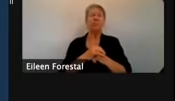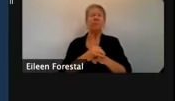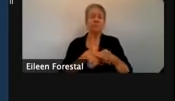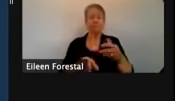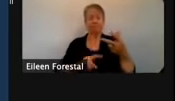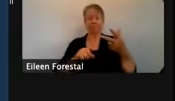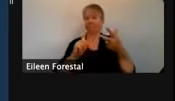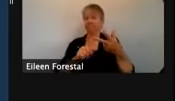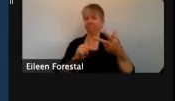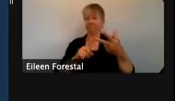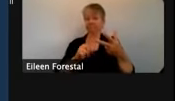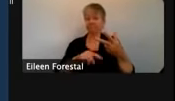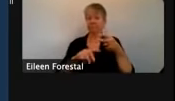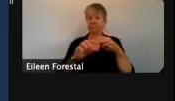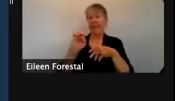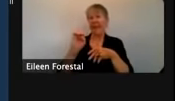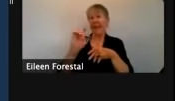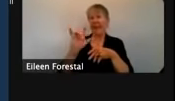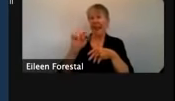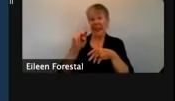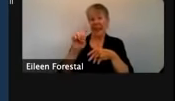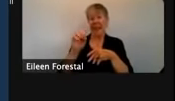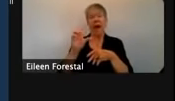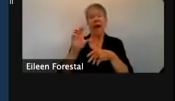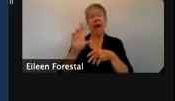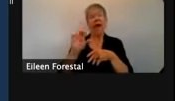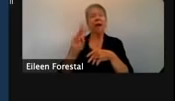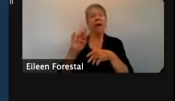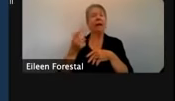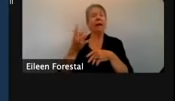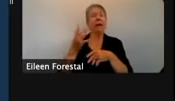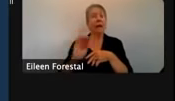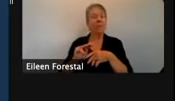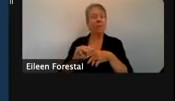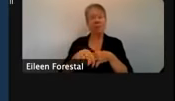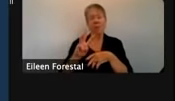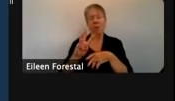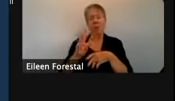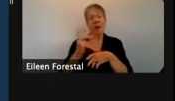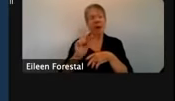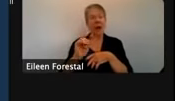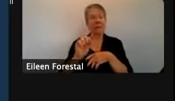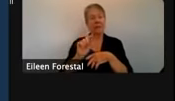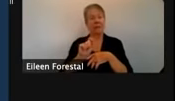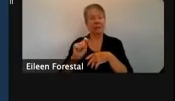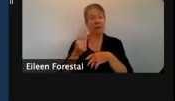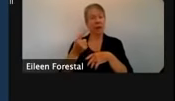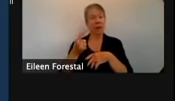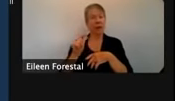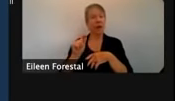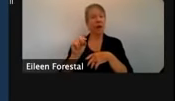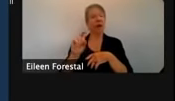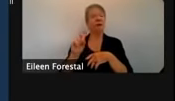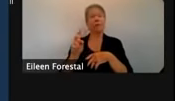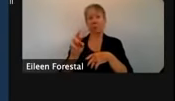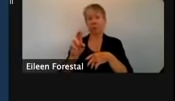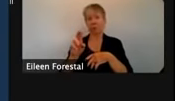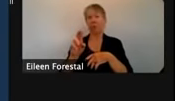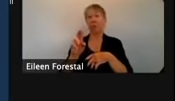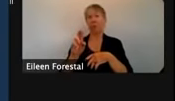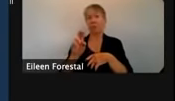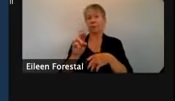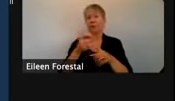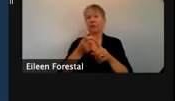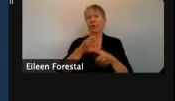today, we remember Jersey City's Elaine Cunningham White-Gardner. Elaine was born and raised in Jersey